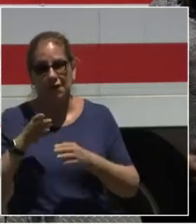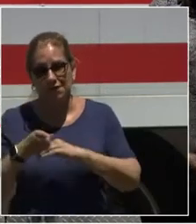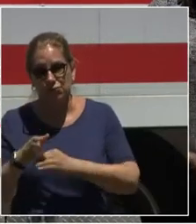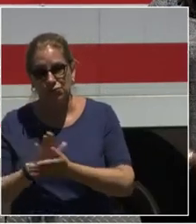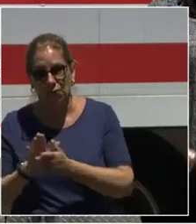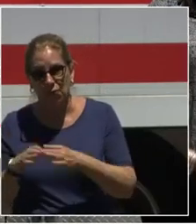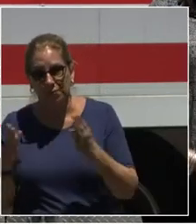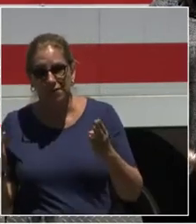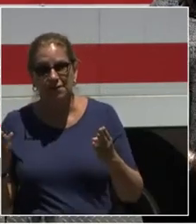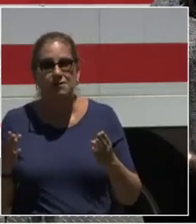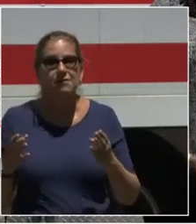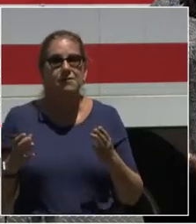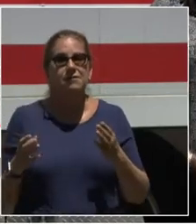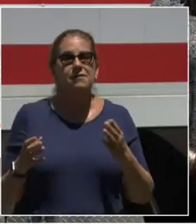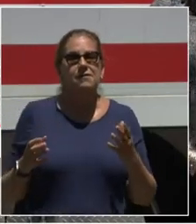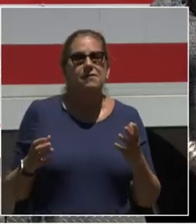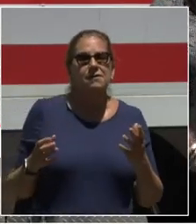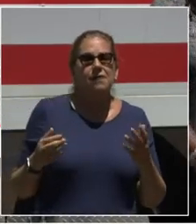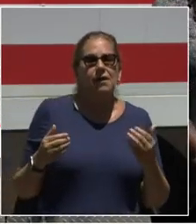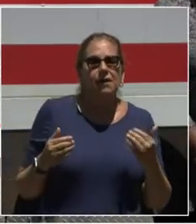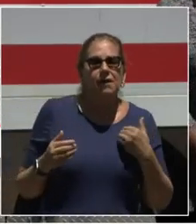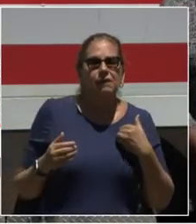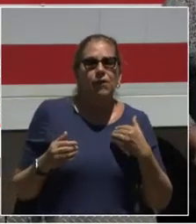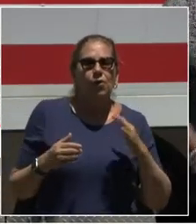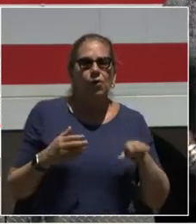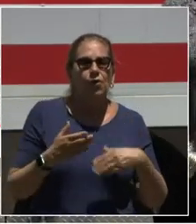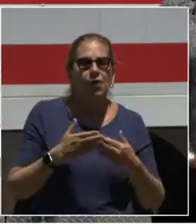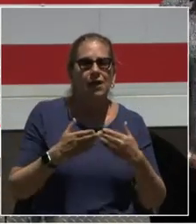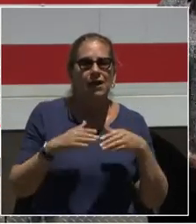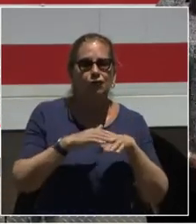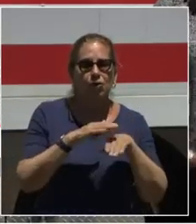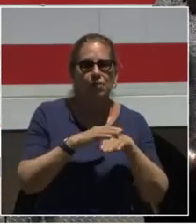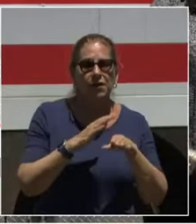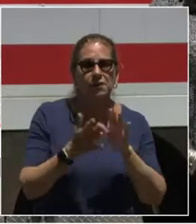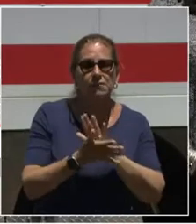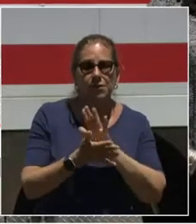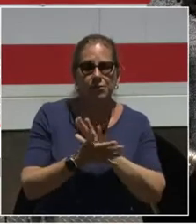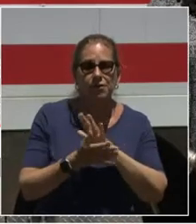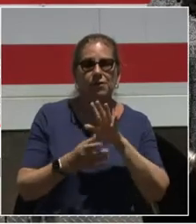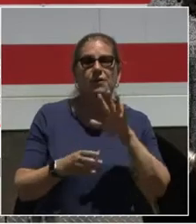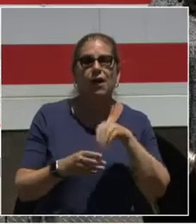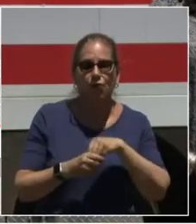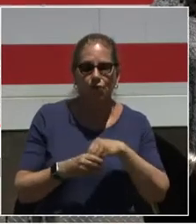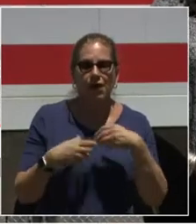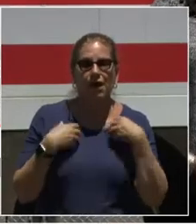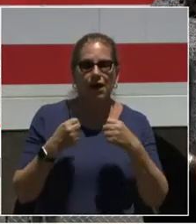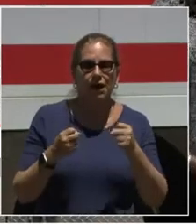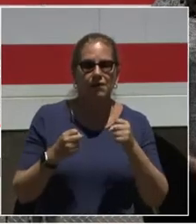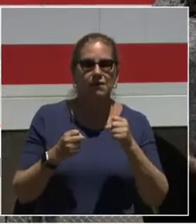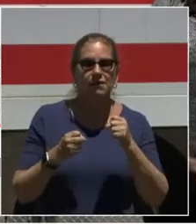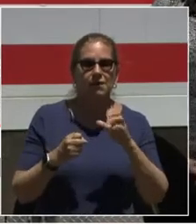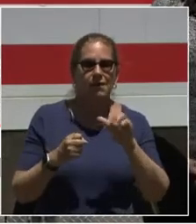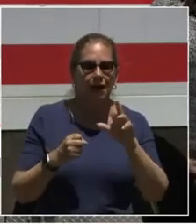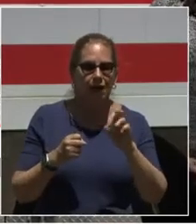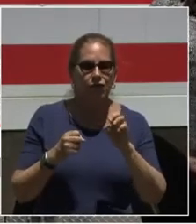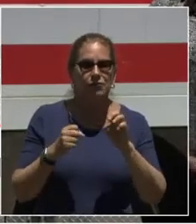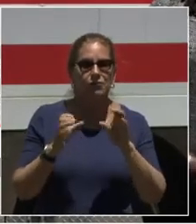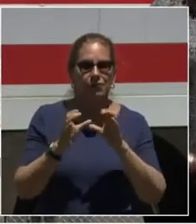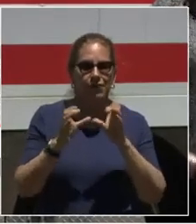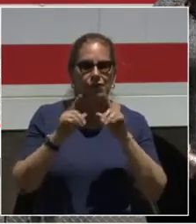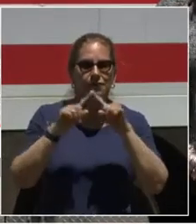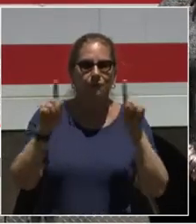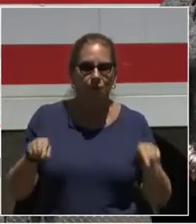get all of our enrollment documents, including the health certificate, completed with childhood immunizations completed before the start of school